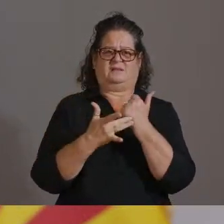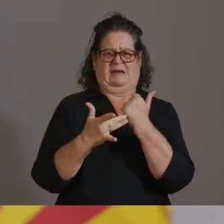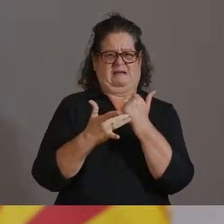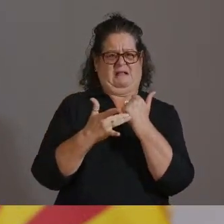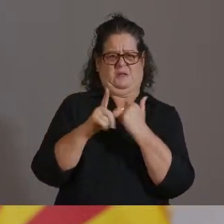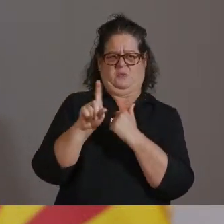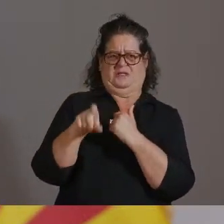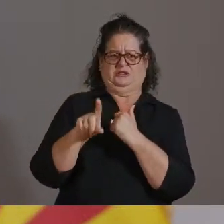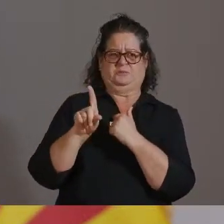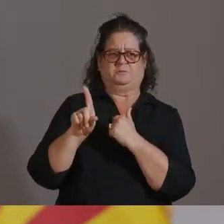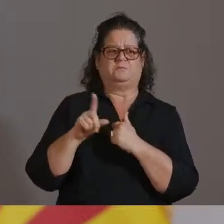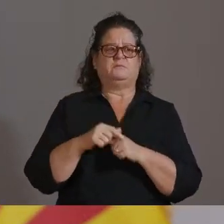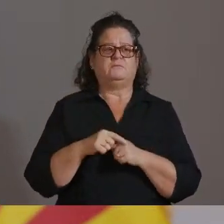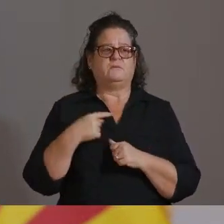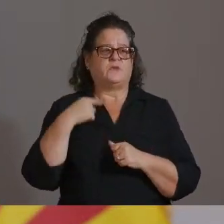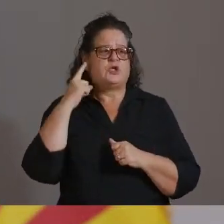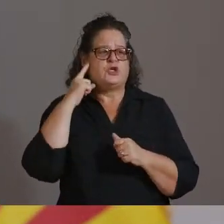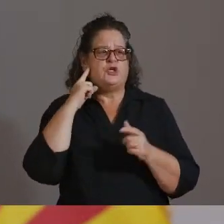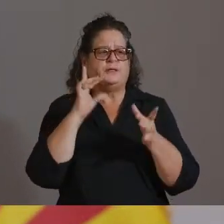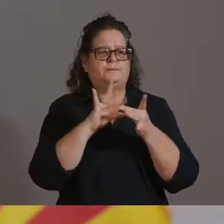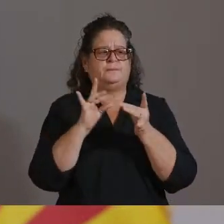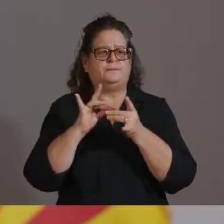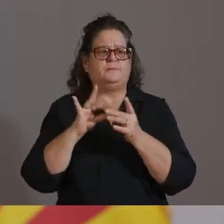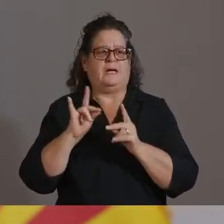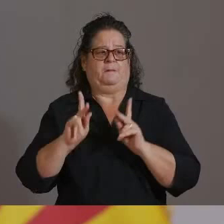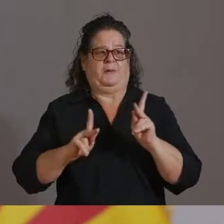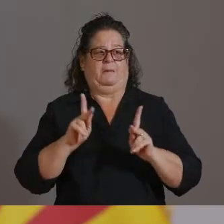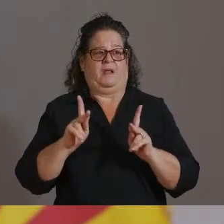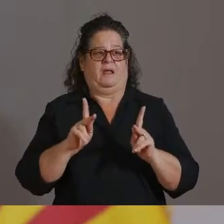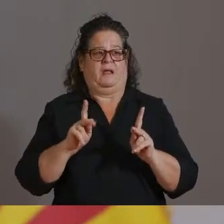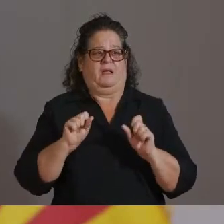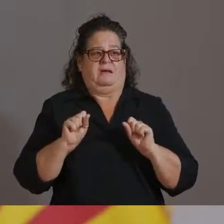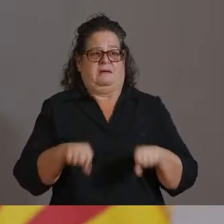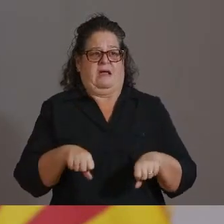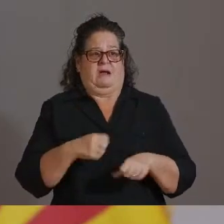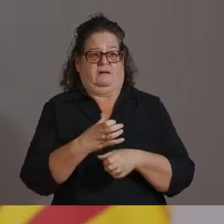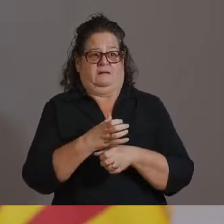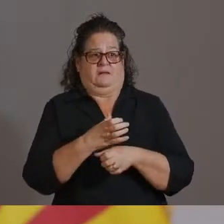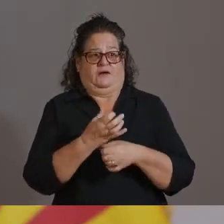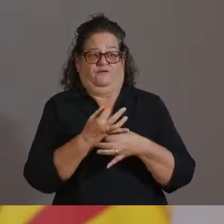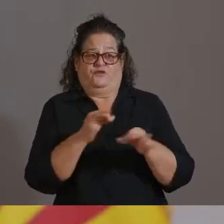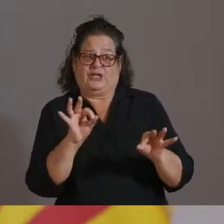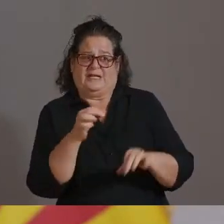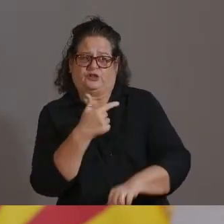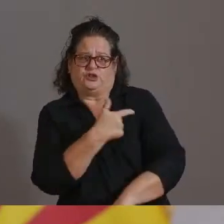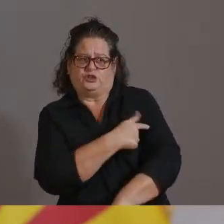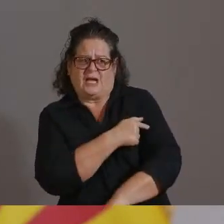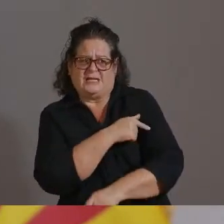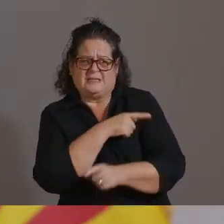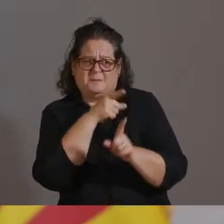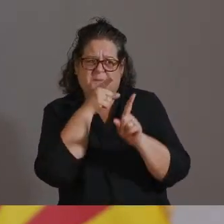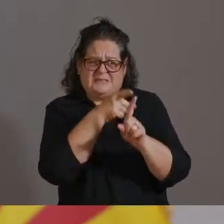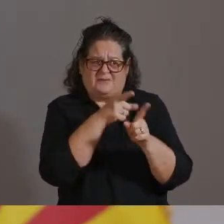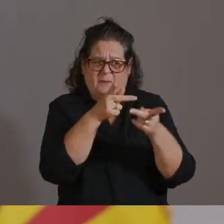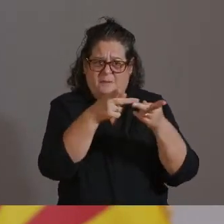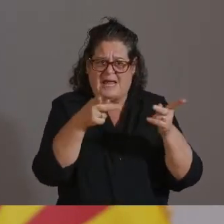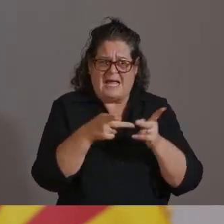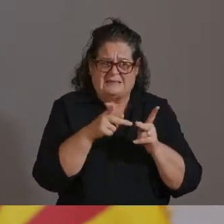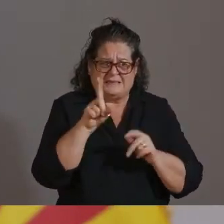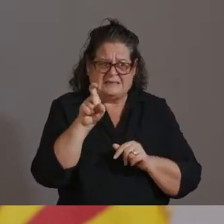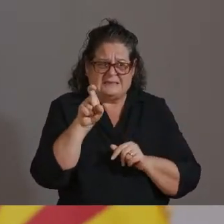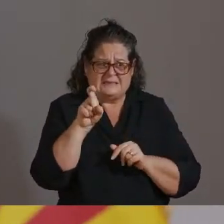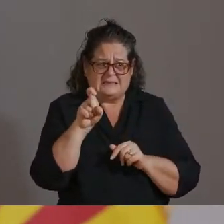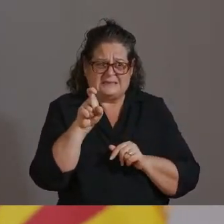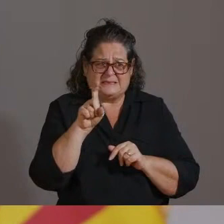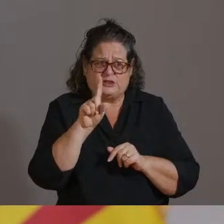comment about people being able to get free shots at certain places. Is that just the shot that's free, or